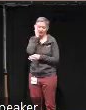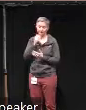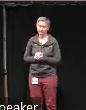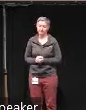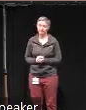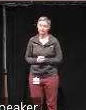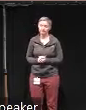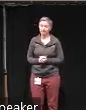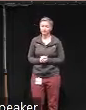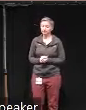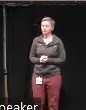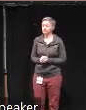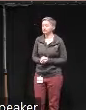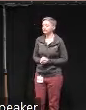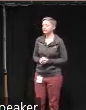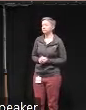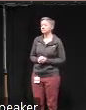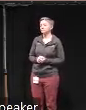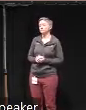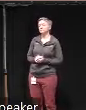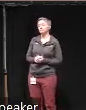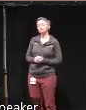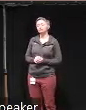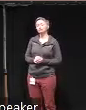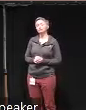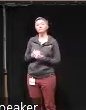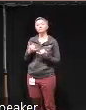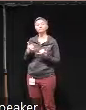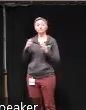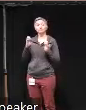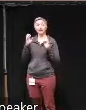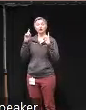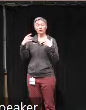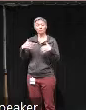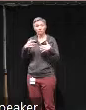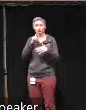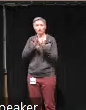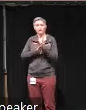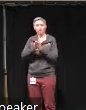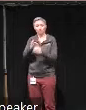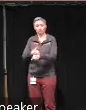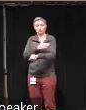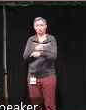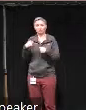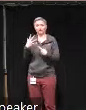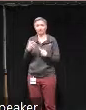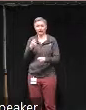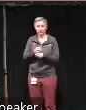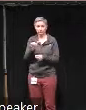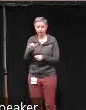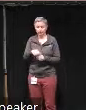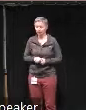etc. Education also has had tremendous development over the past 5 years.